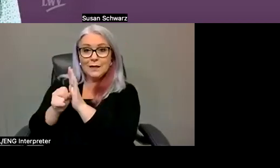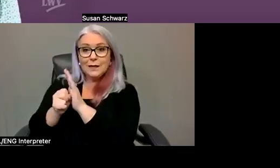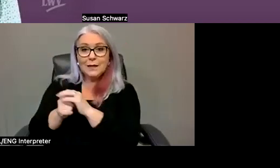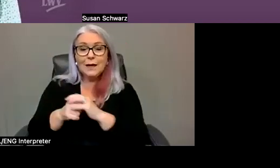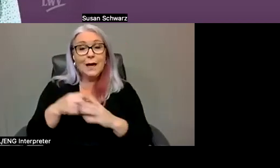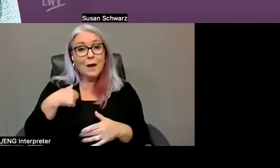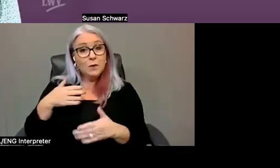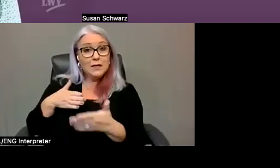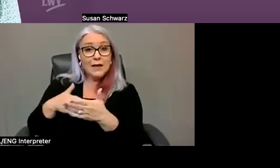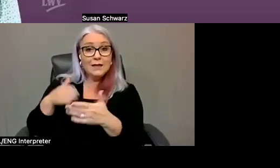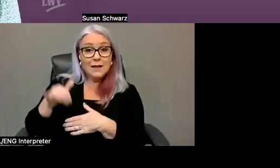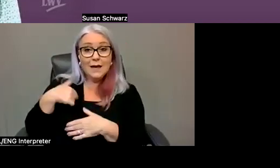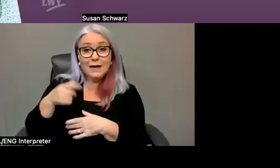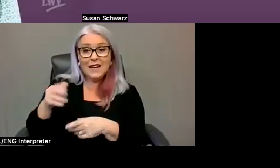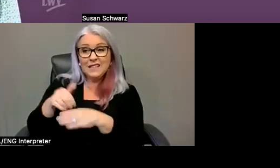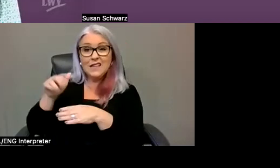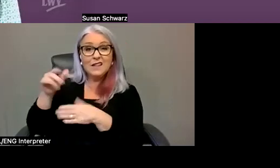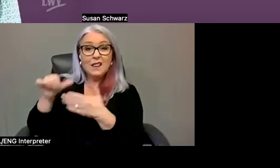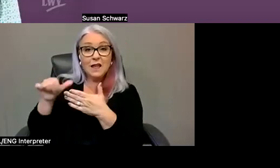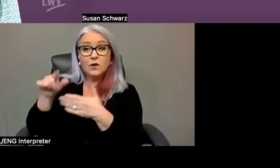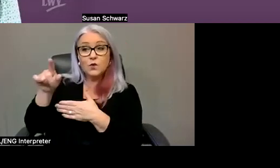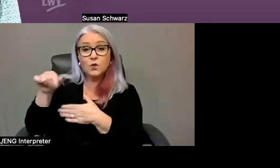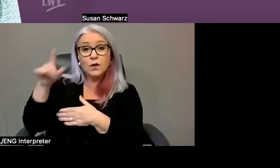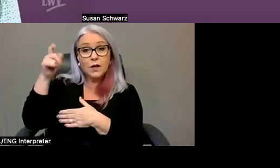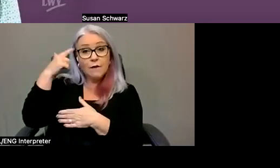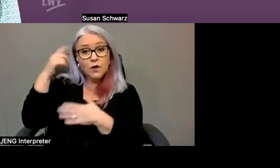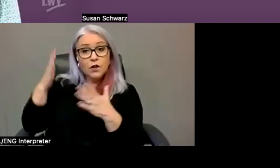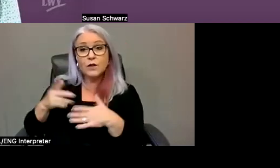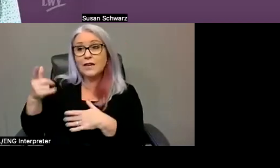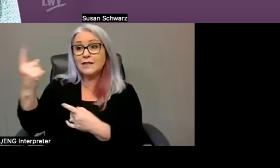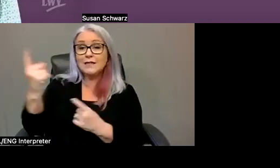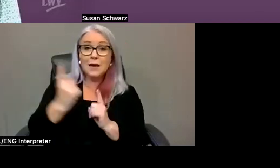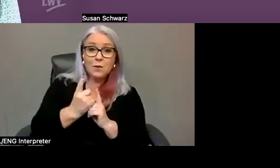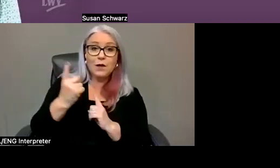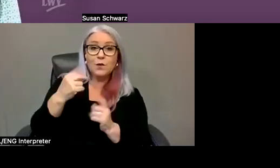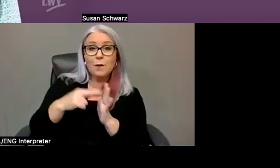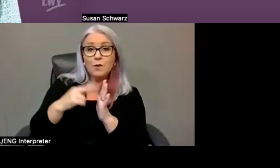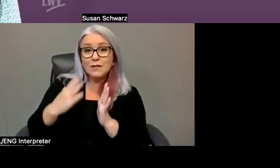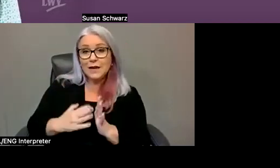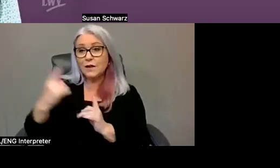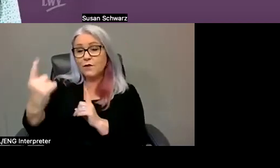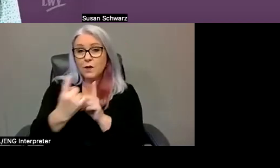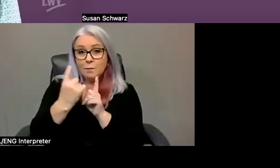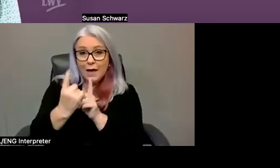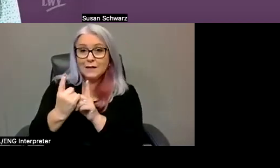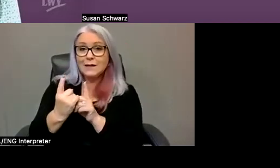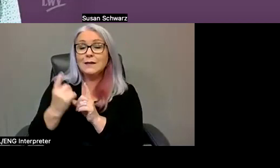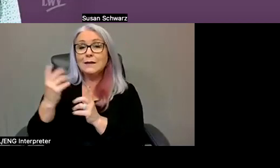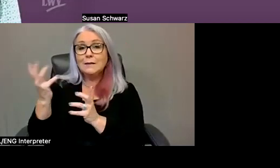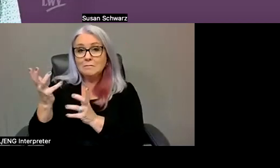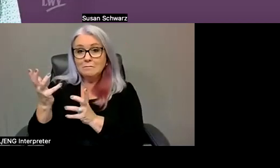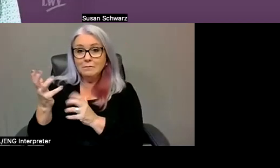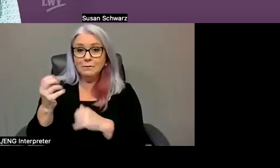was against that, and I sent a letter to the governor about that, and the governor sent a representative, and I met with that representative. So, she pulled